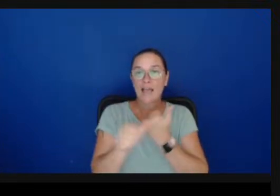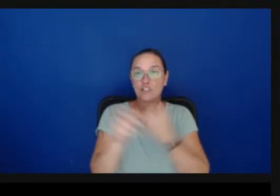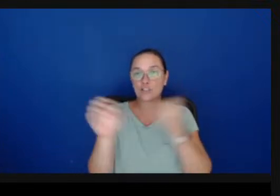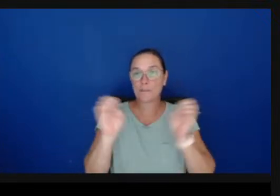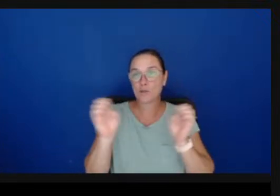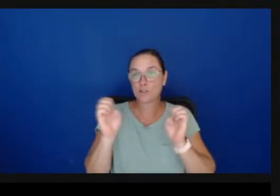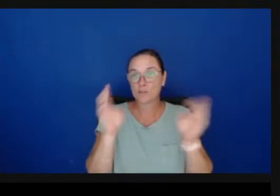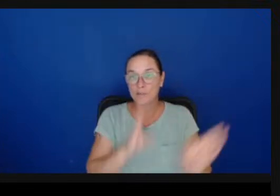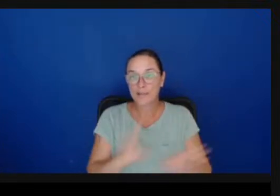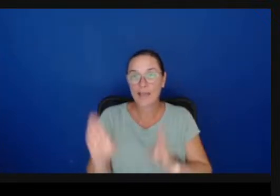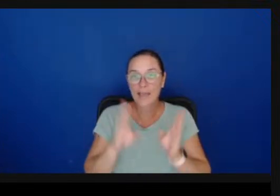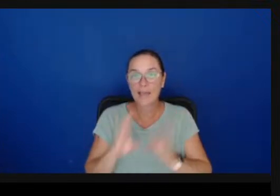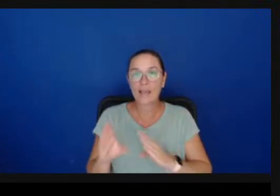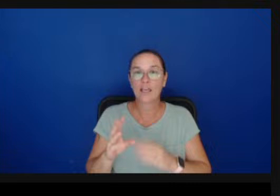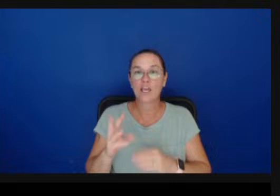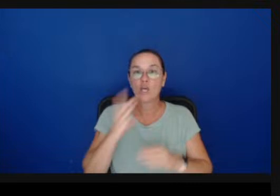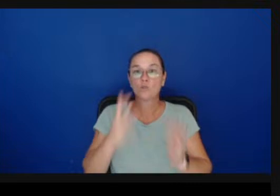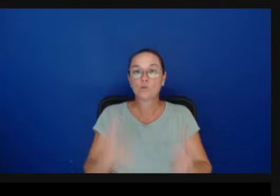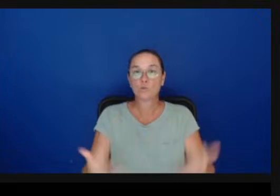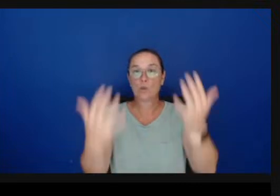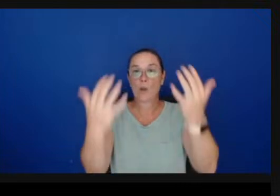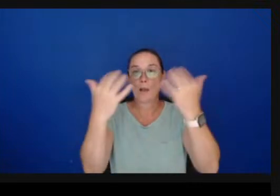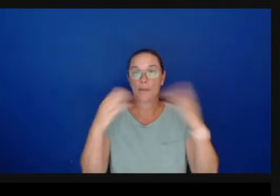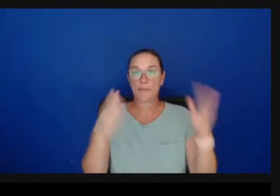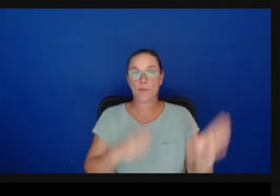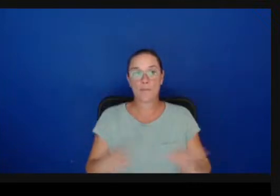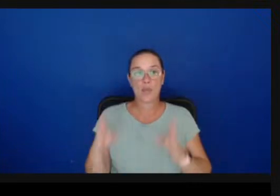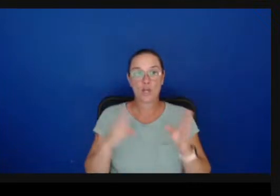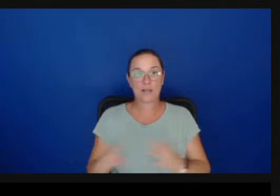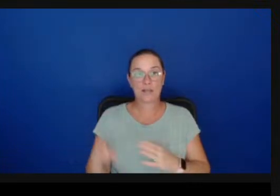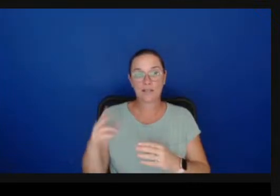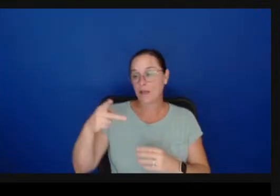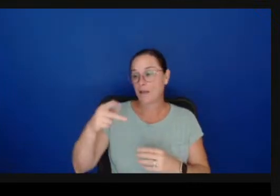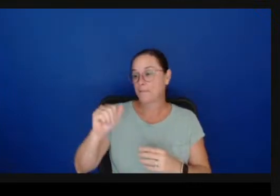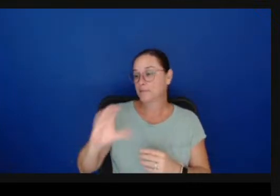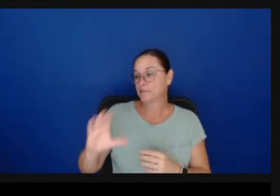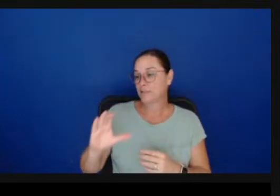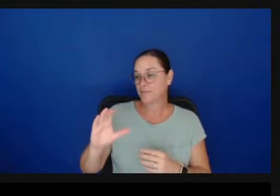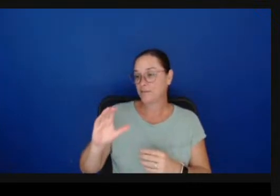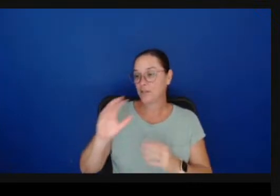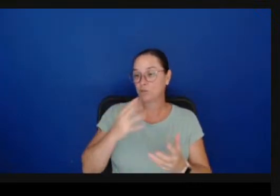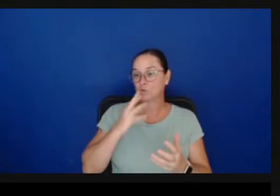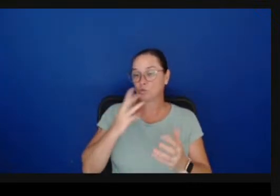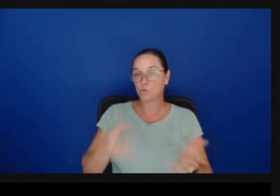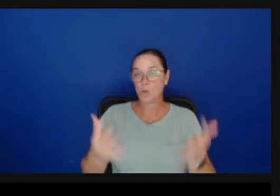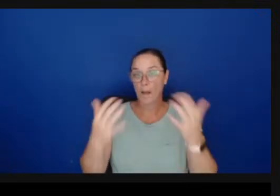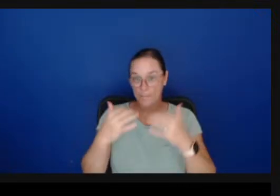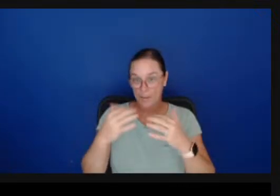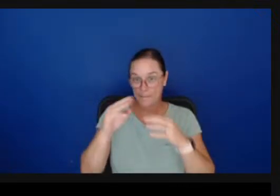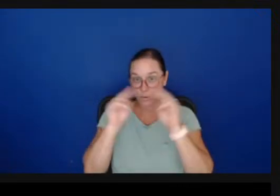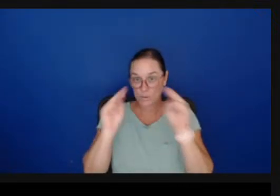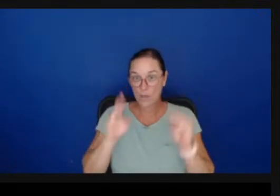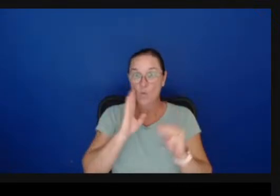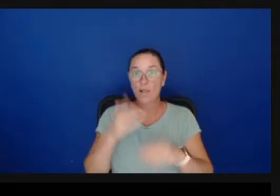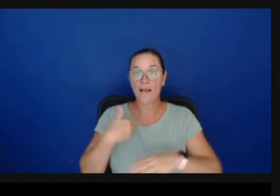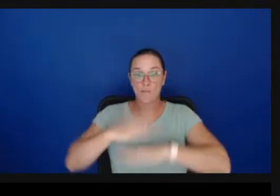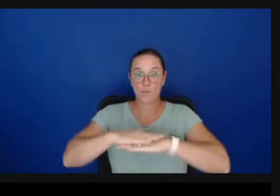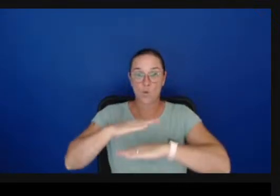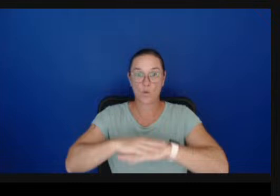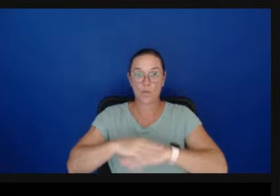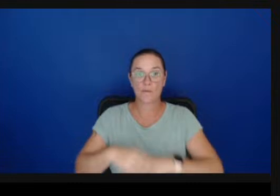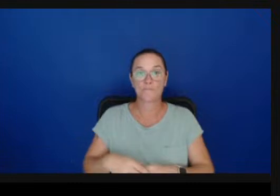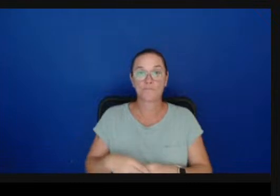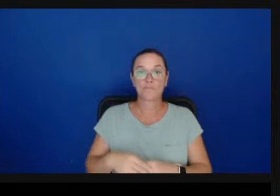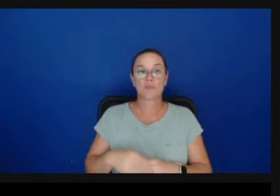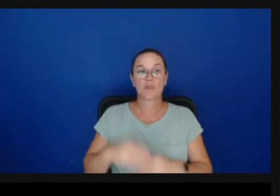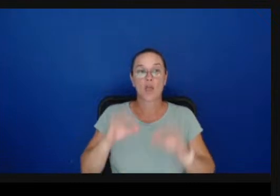tsunami preparedness. Our friend Cindy Preller at the Pacific Tsunami Museum, she'll have a booth there. Also, Ohana giveaways